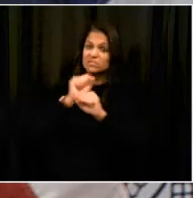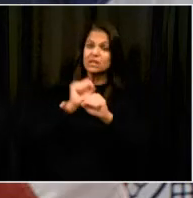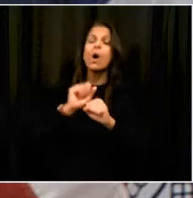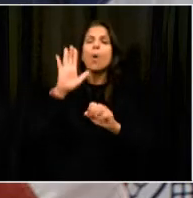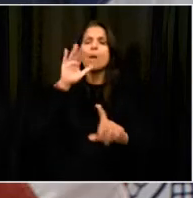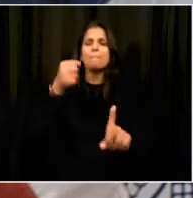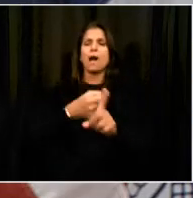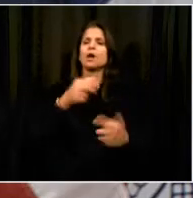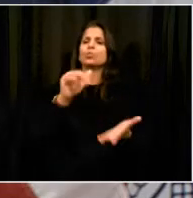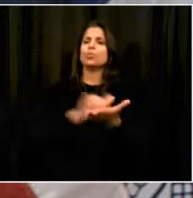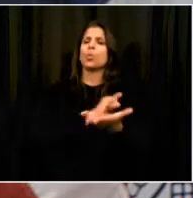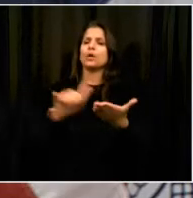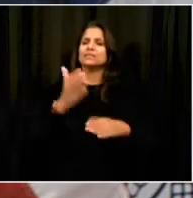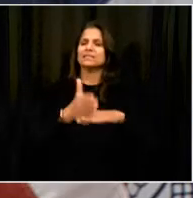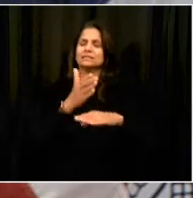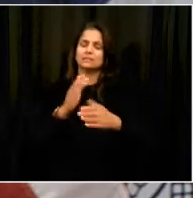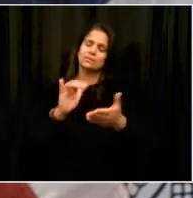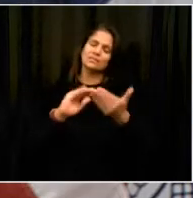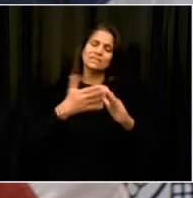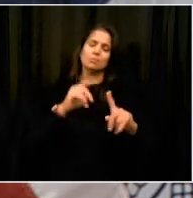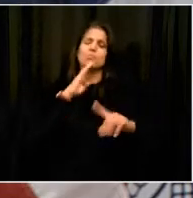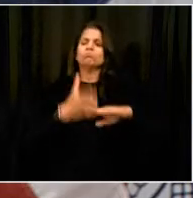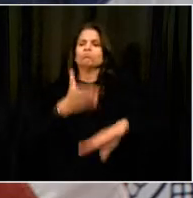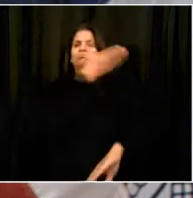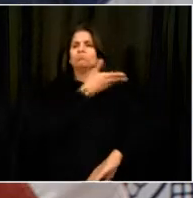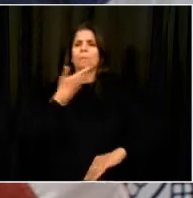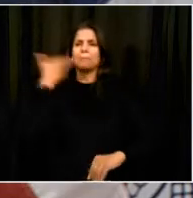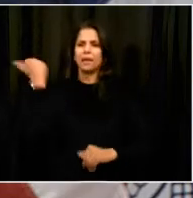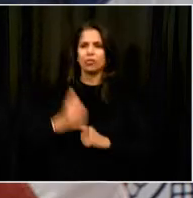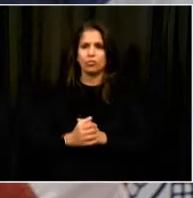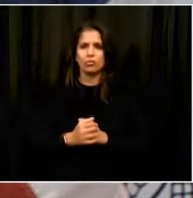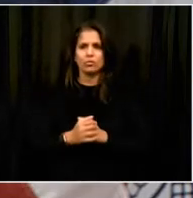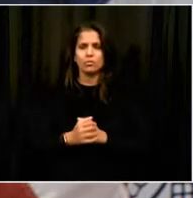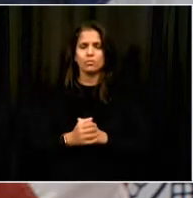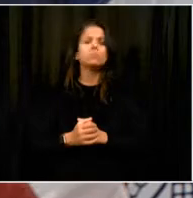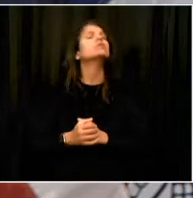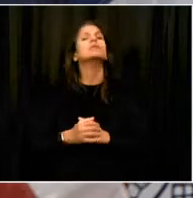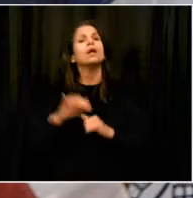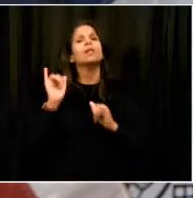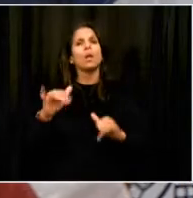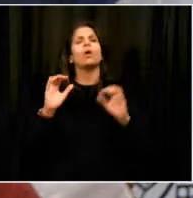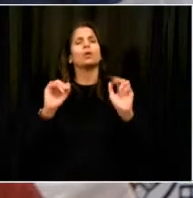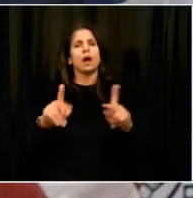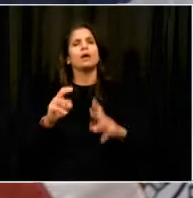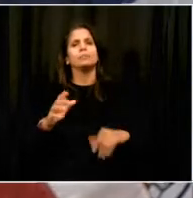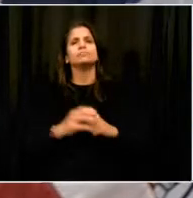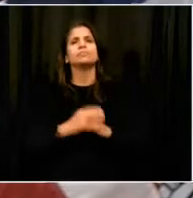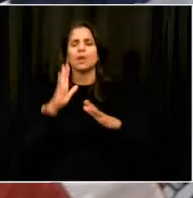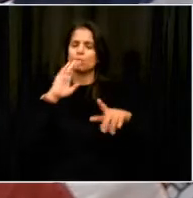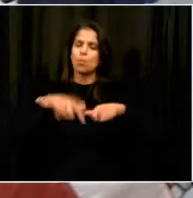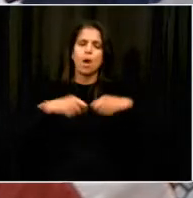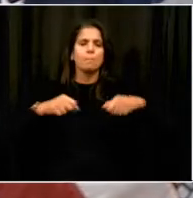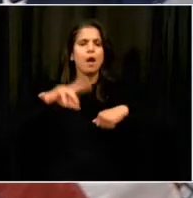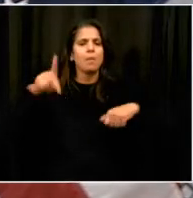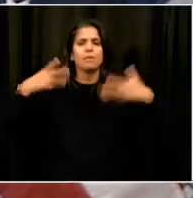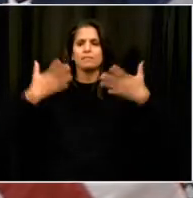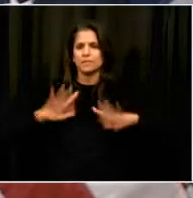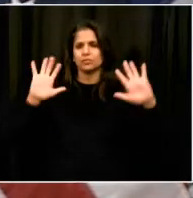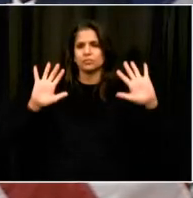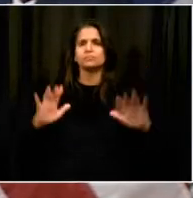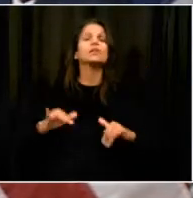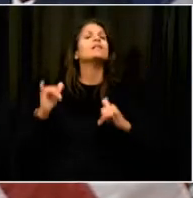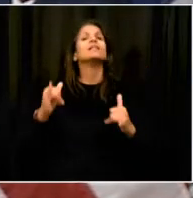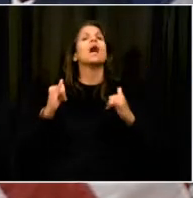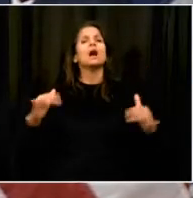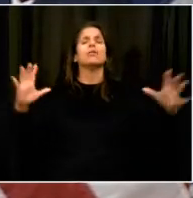Yorkers. All right, with that said, everyone, look, just summarizing the point I've made today, I think it's so important. We've got this